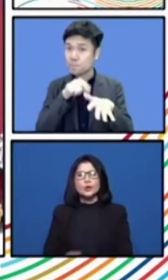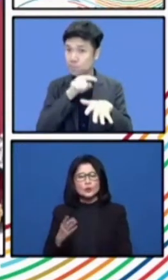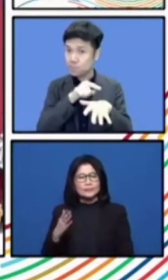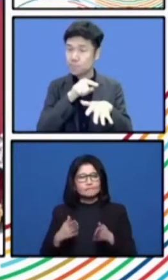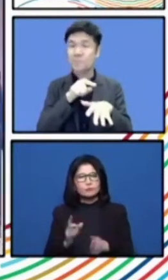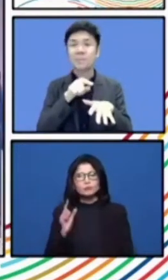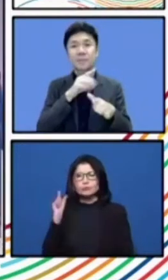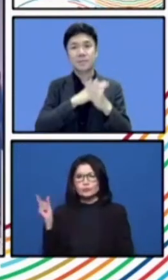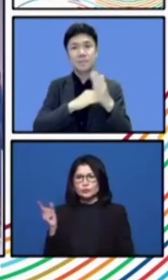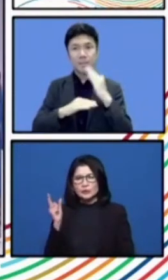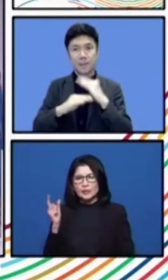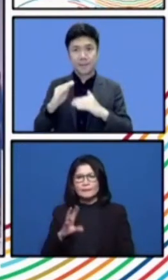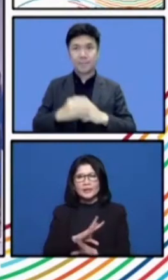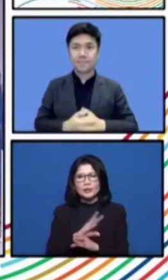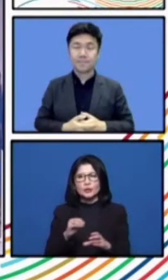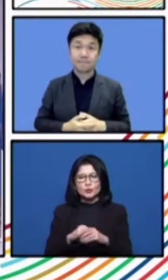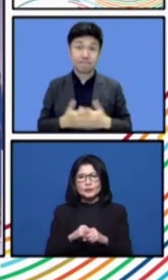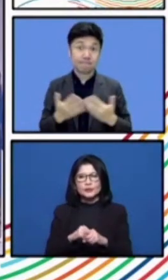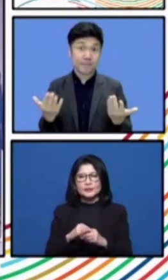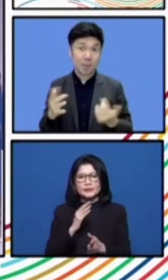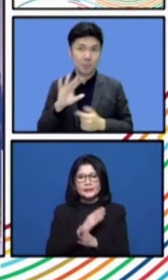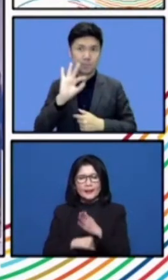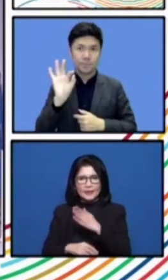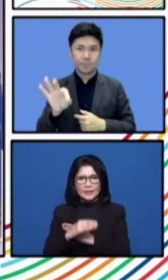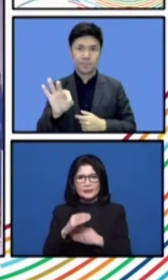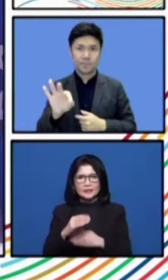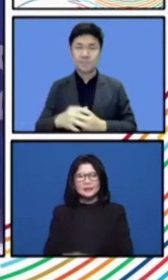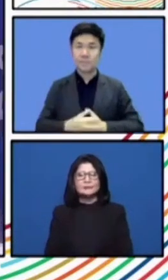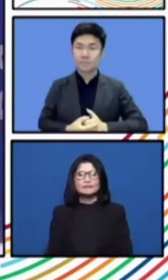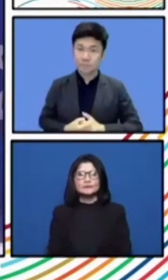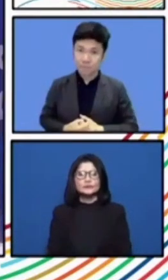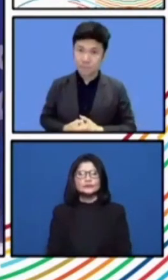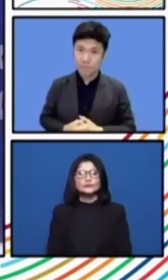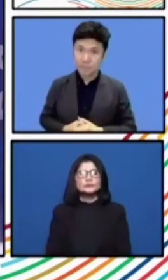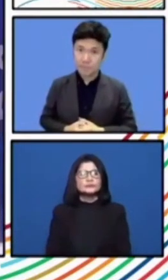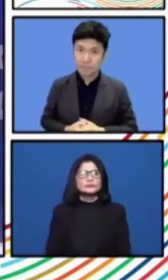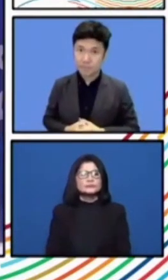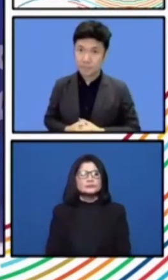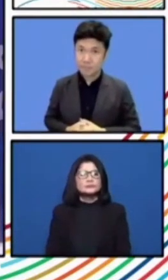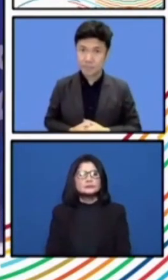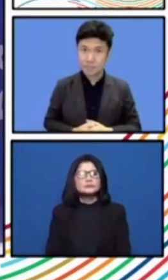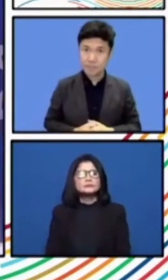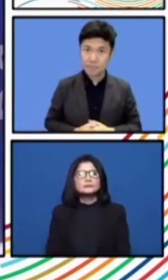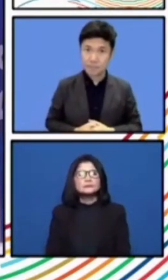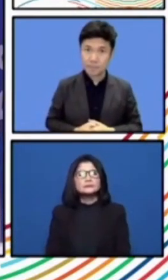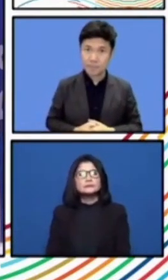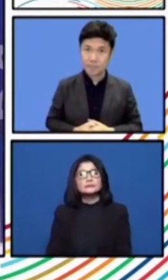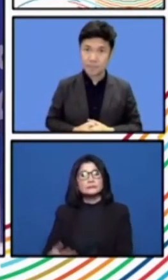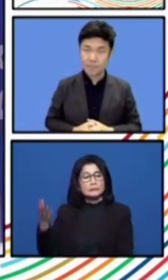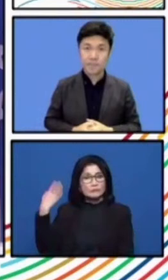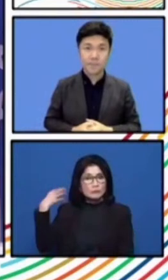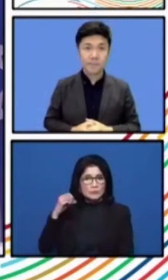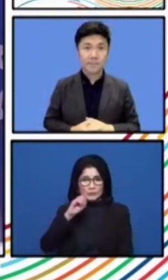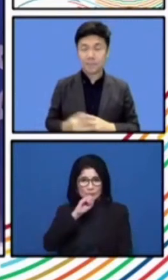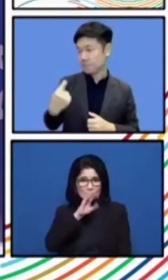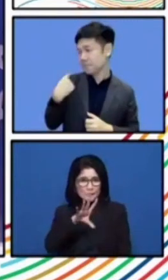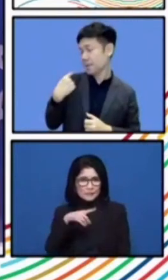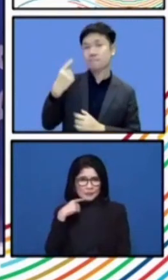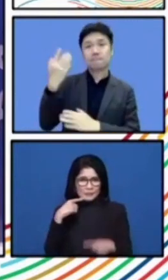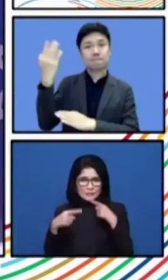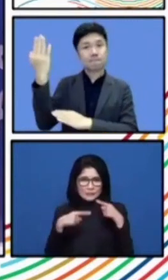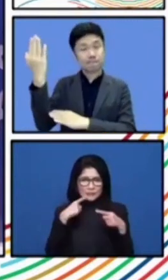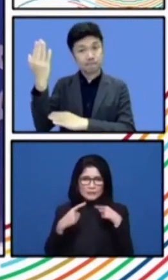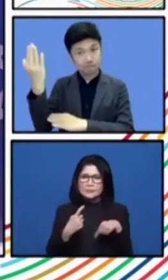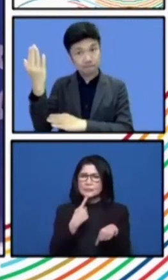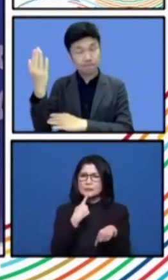thank you thank you very much um I I spoke earlier about the the strong